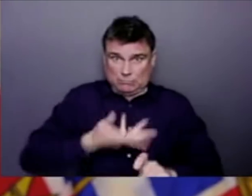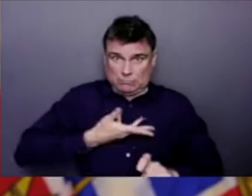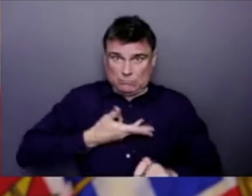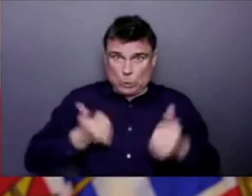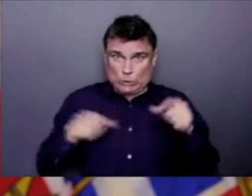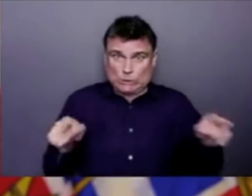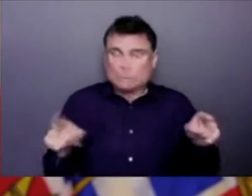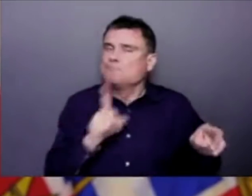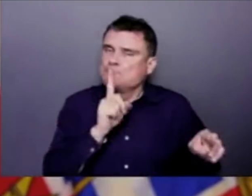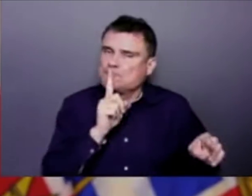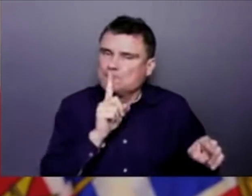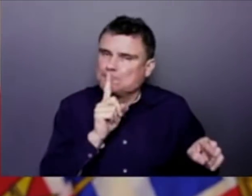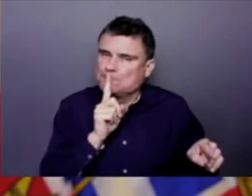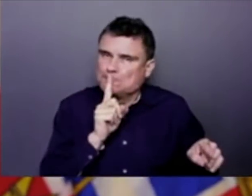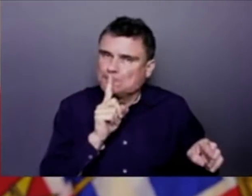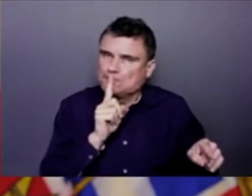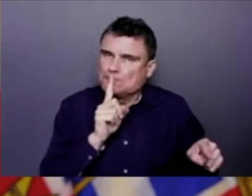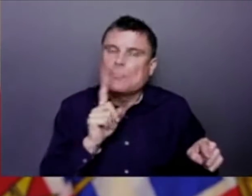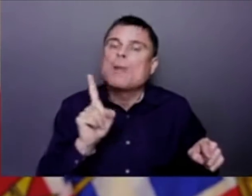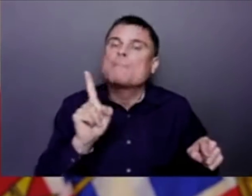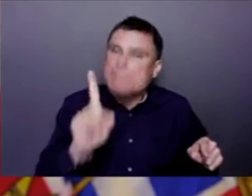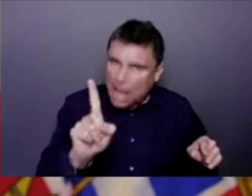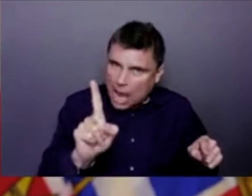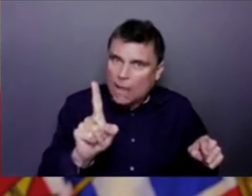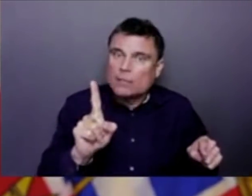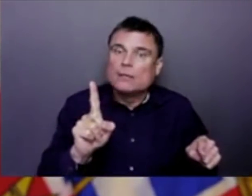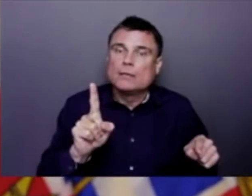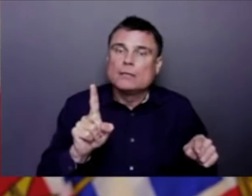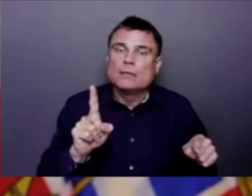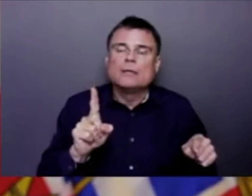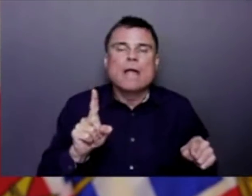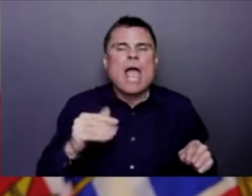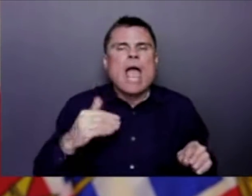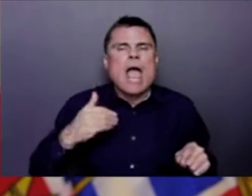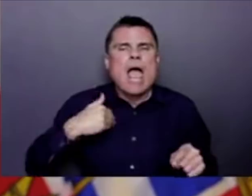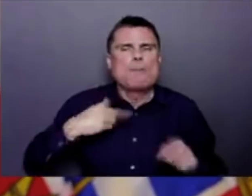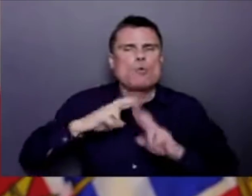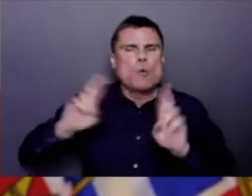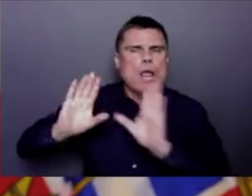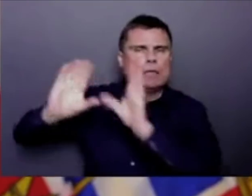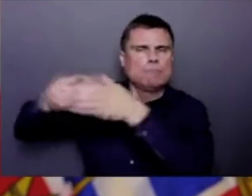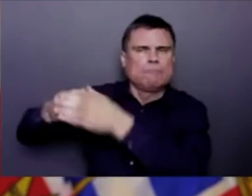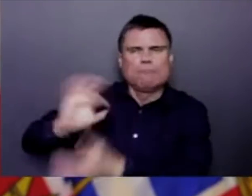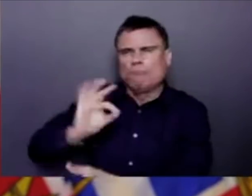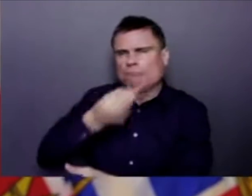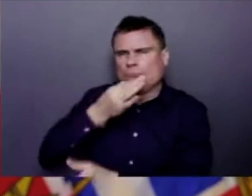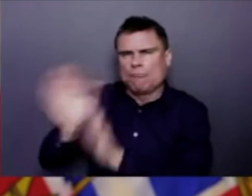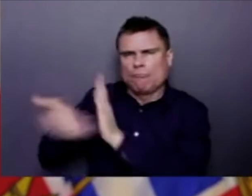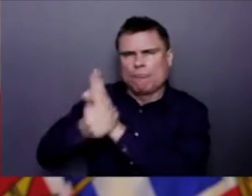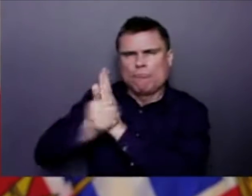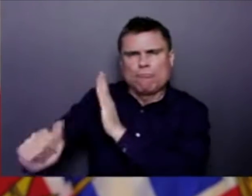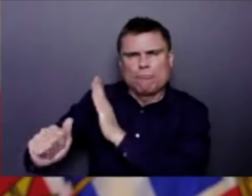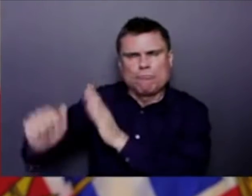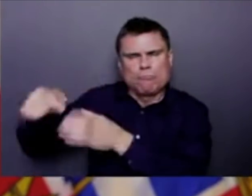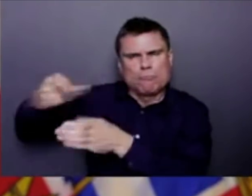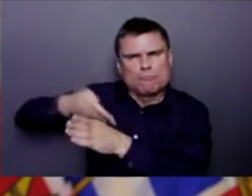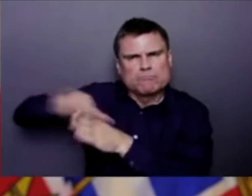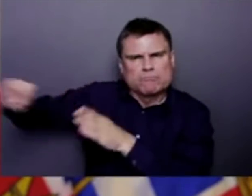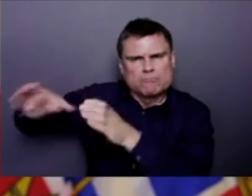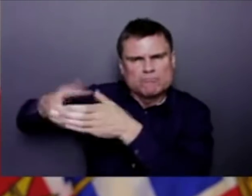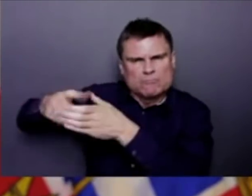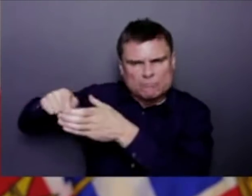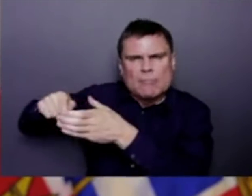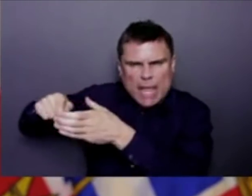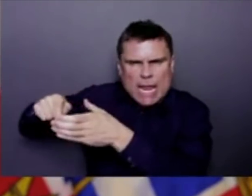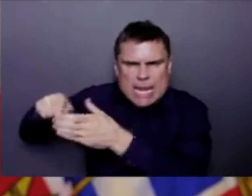virus, to help us understand if there has been changes, if there are mutations, and it gives us a sense of where the virus may have come